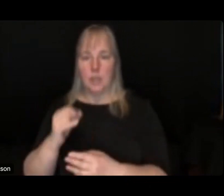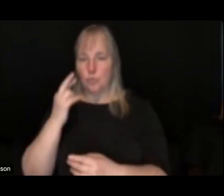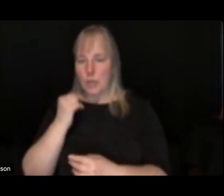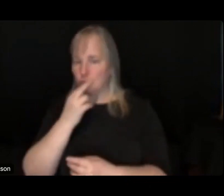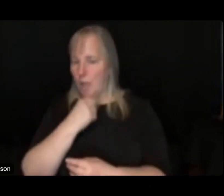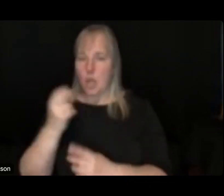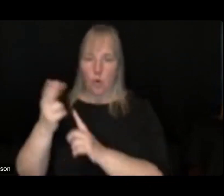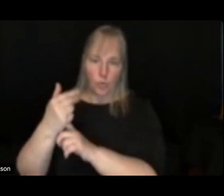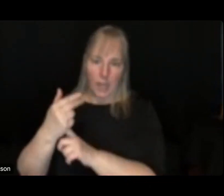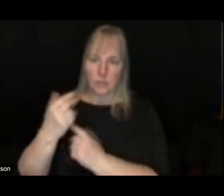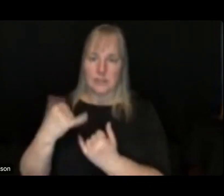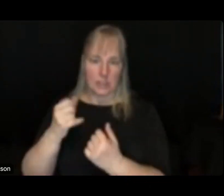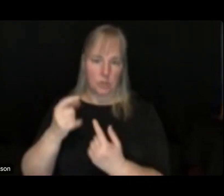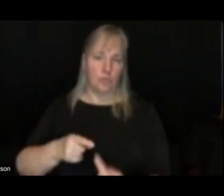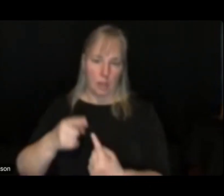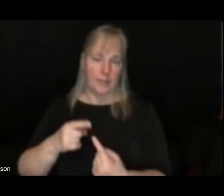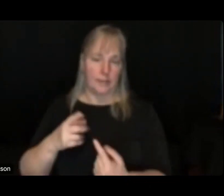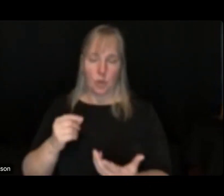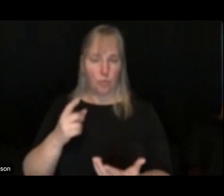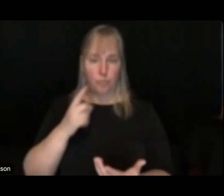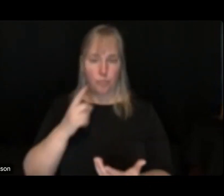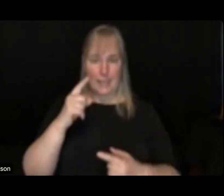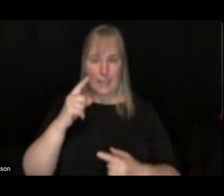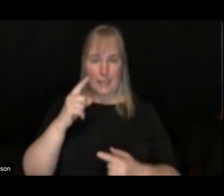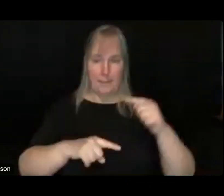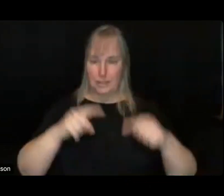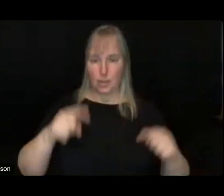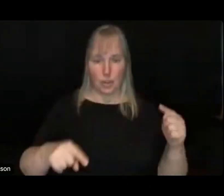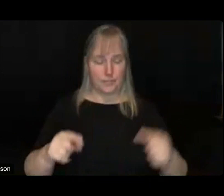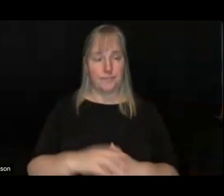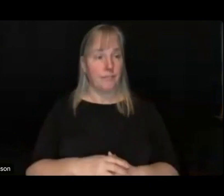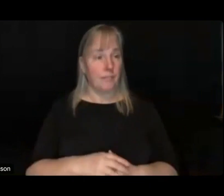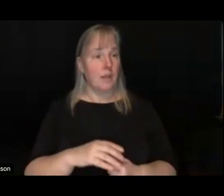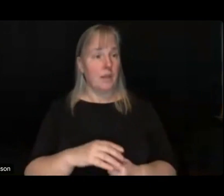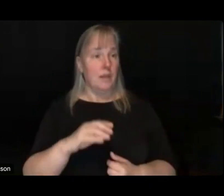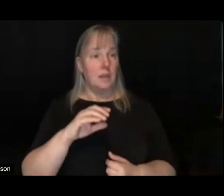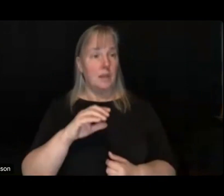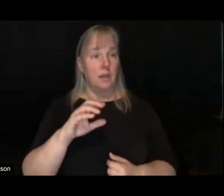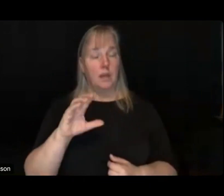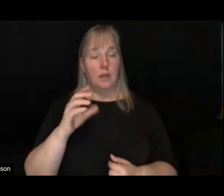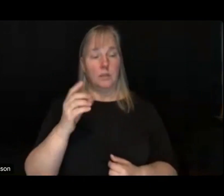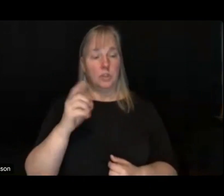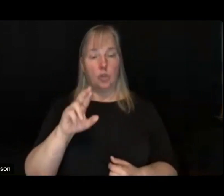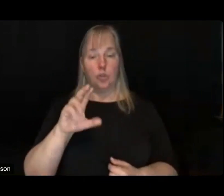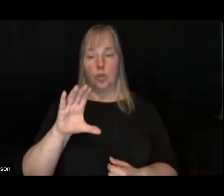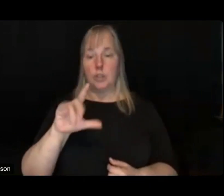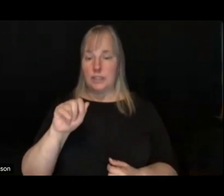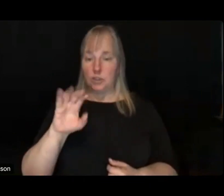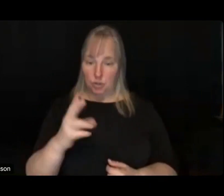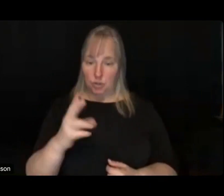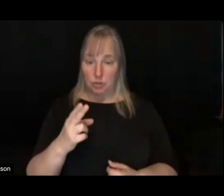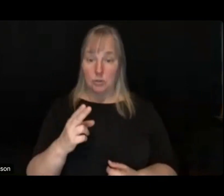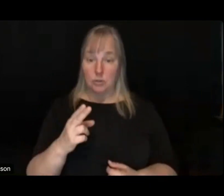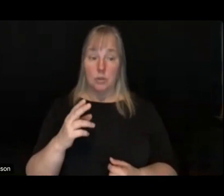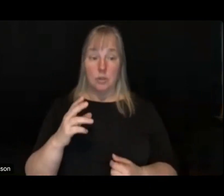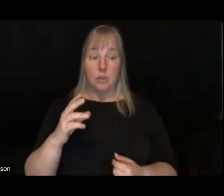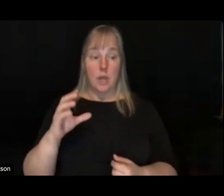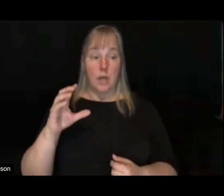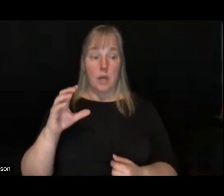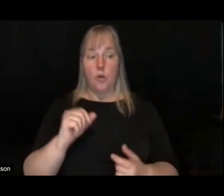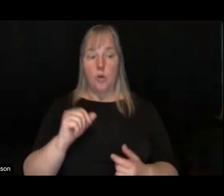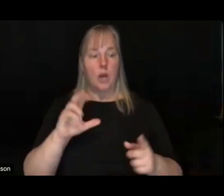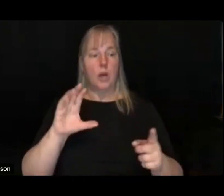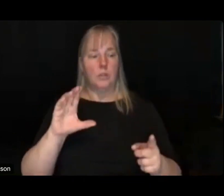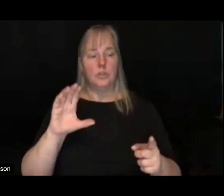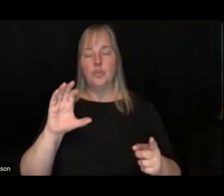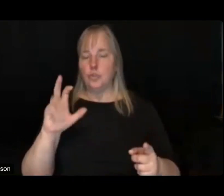like a mixture. I think, Jennifer, to add to that too, the companies that have embraced technology have also